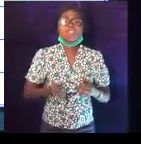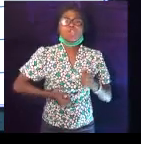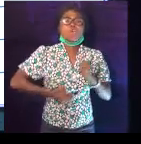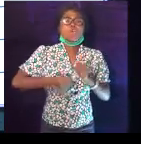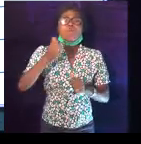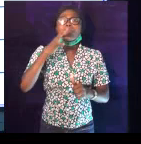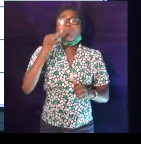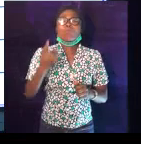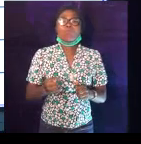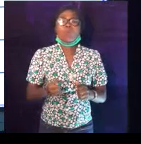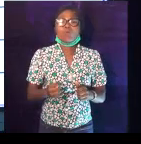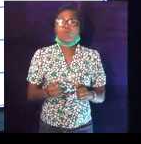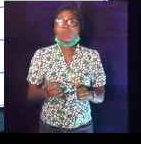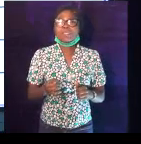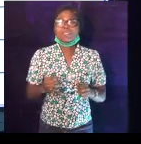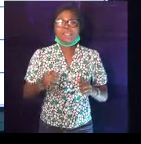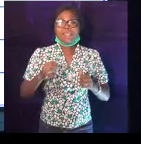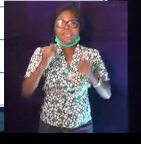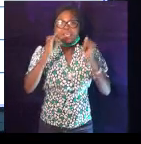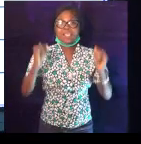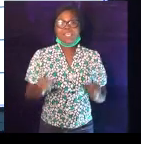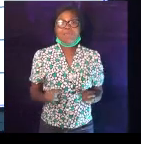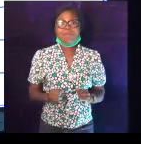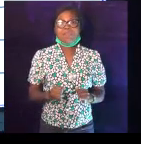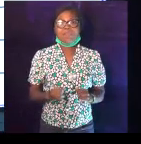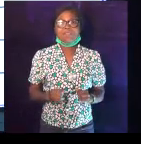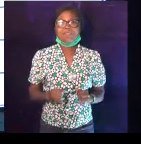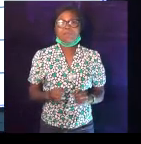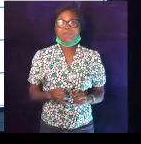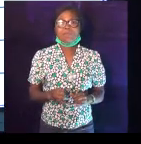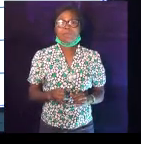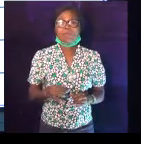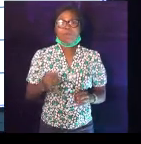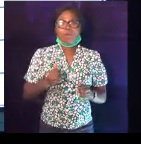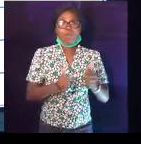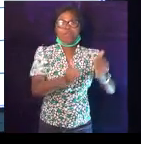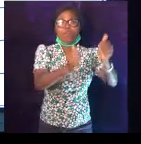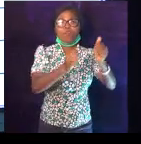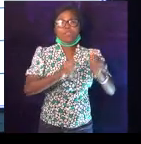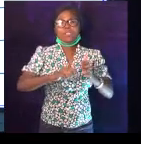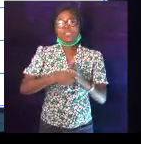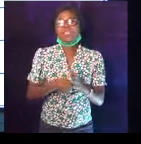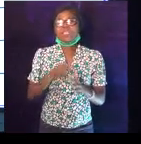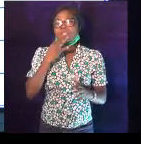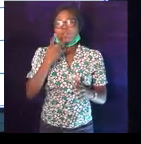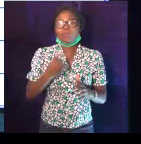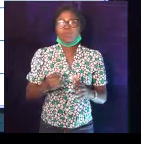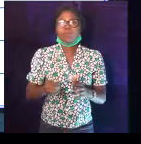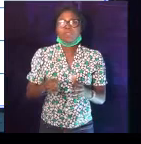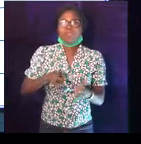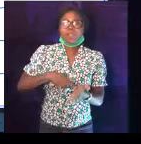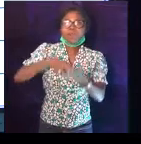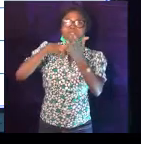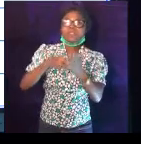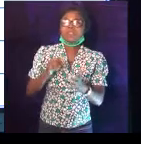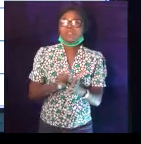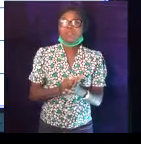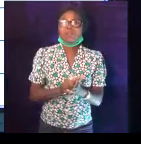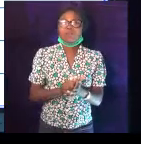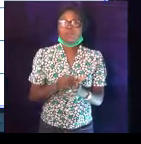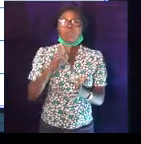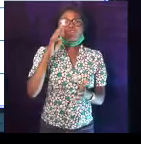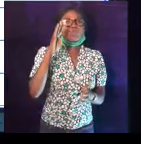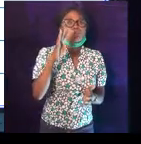images? Obviously, it is yellow that has the most images. Following the key, one image represents two Smarties, and you